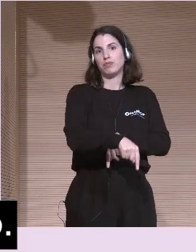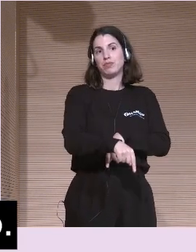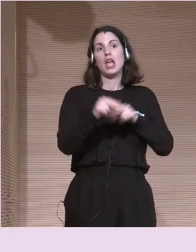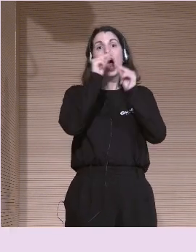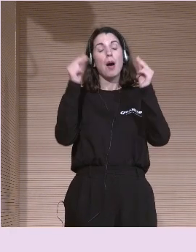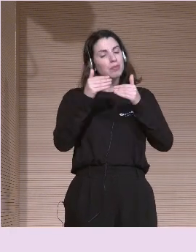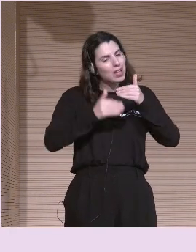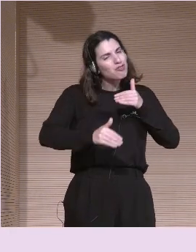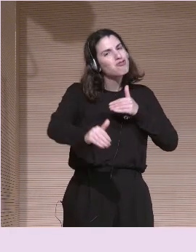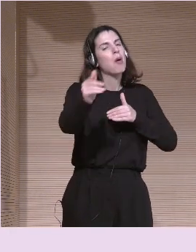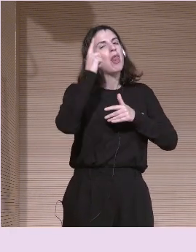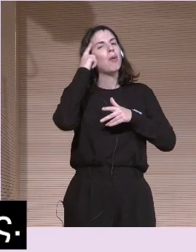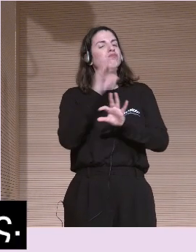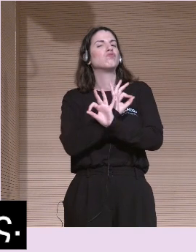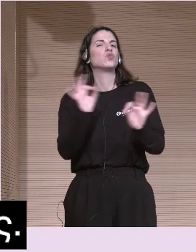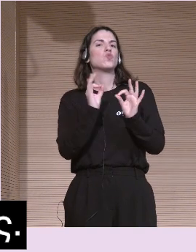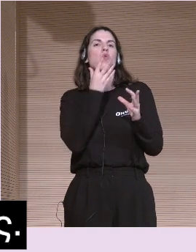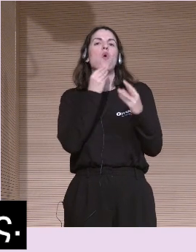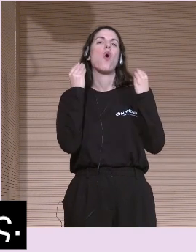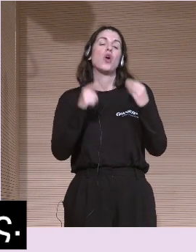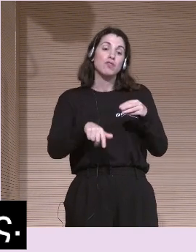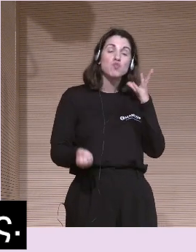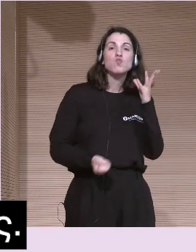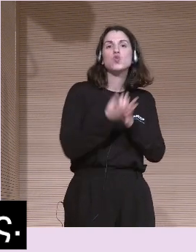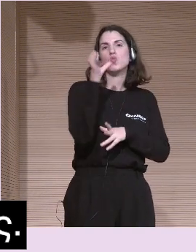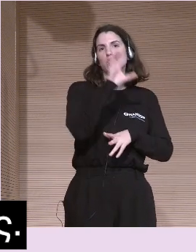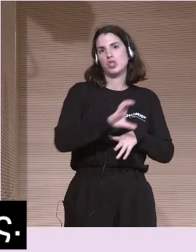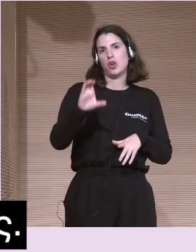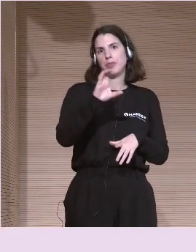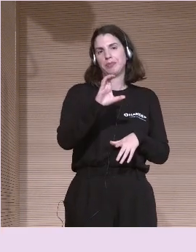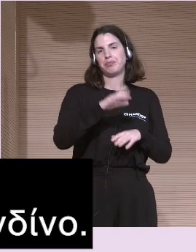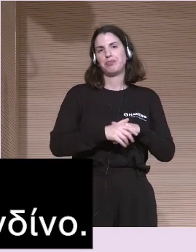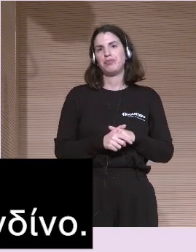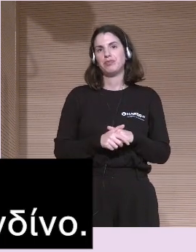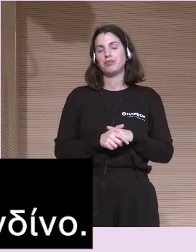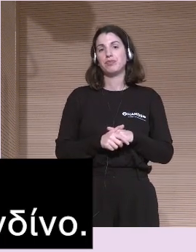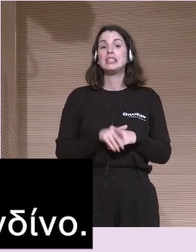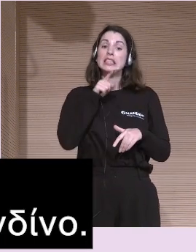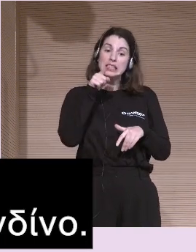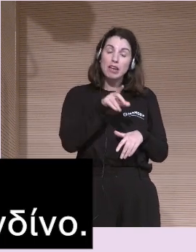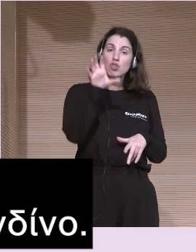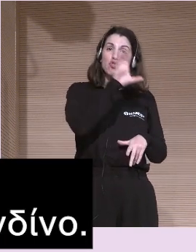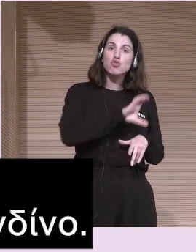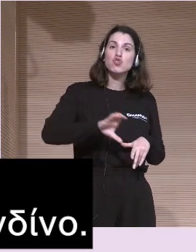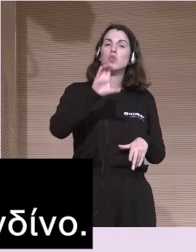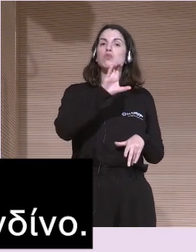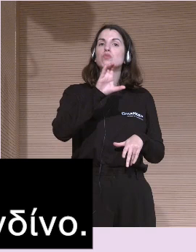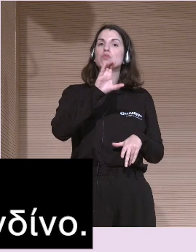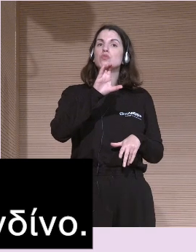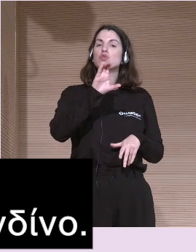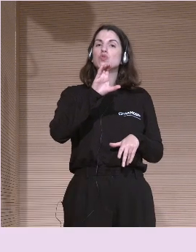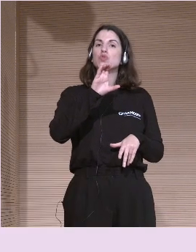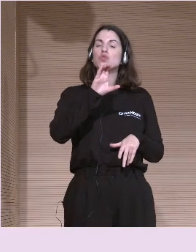achievable. And it will be at the heart of a wider ecosystem. So we will have the London Permanent Museum in London, but it's not just going to be a